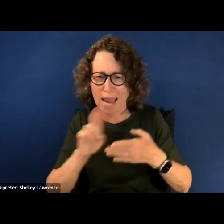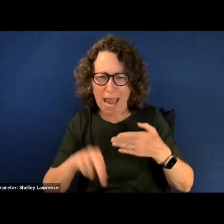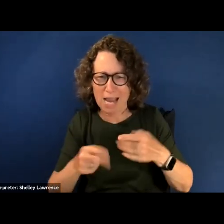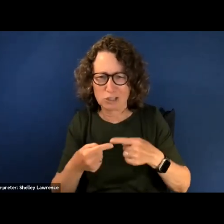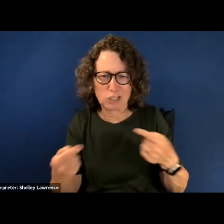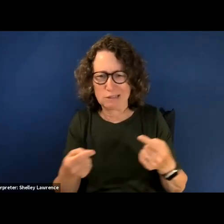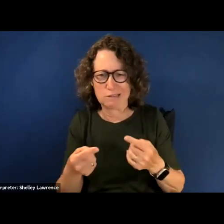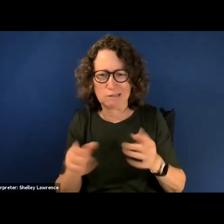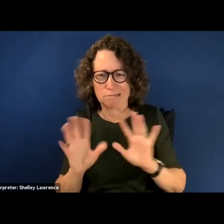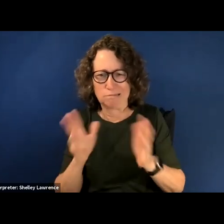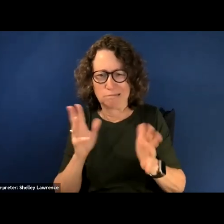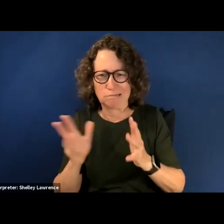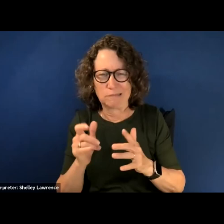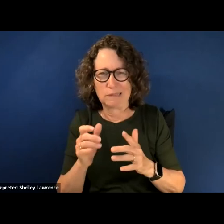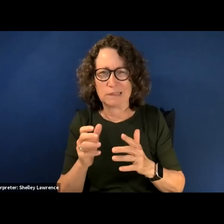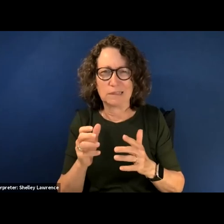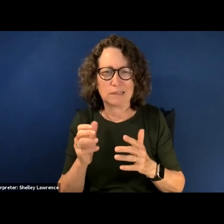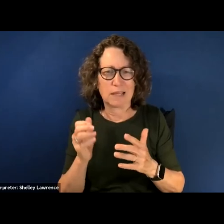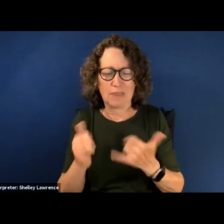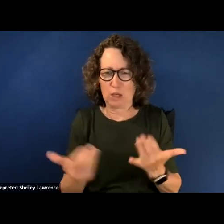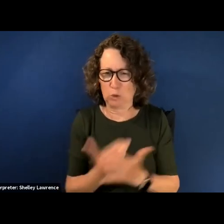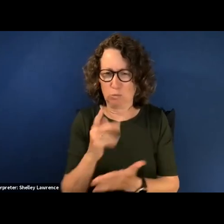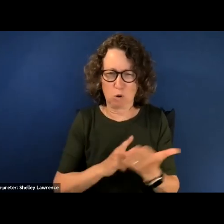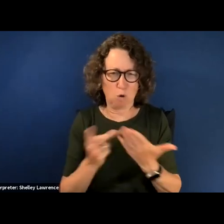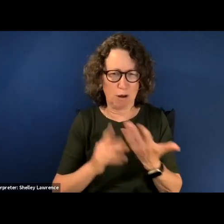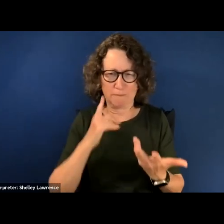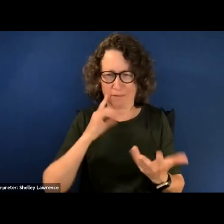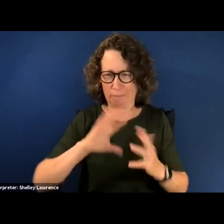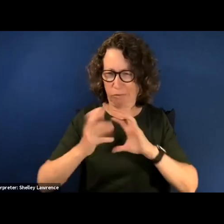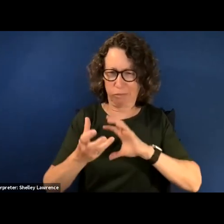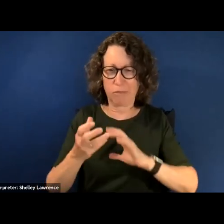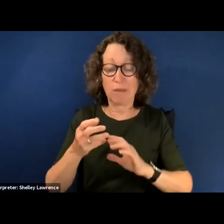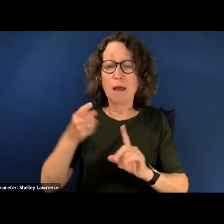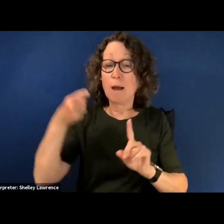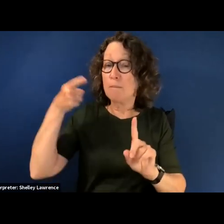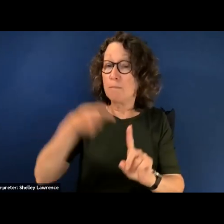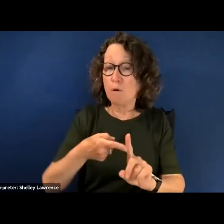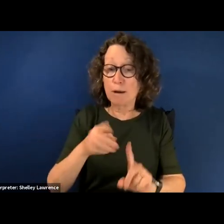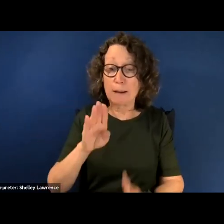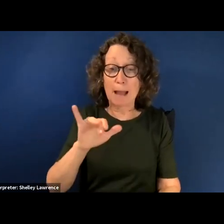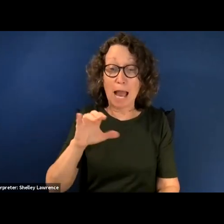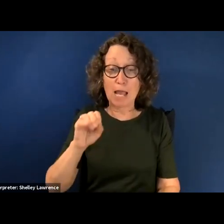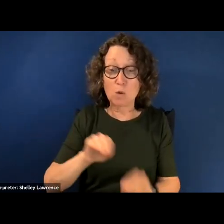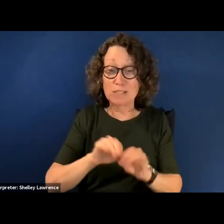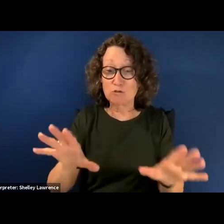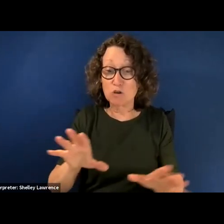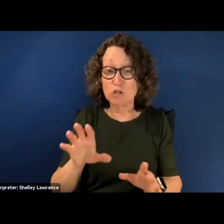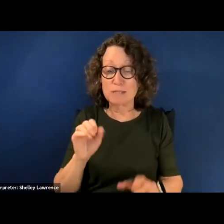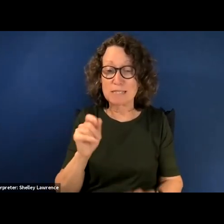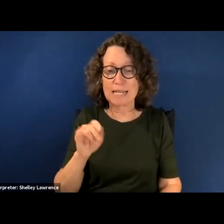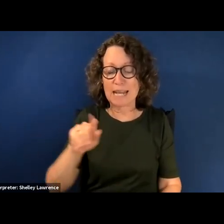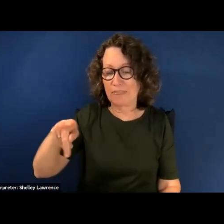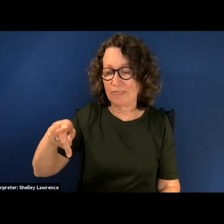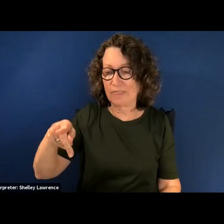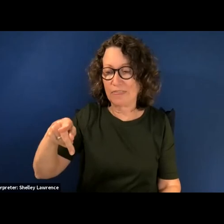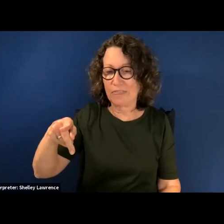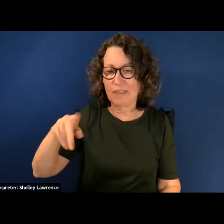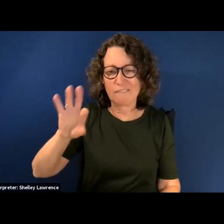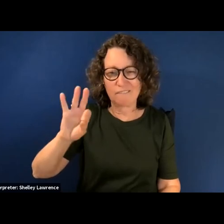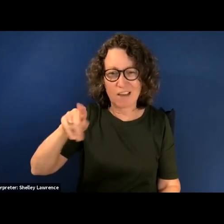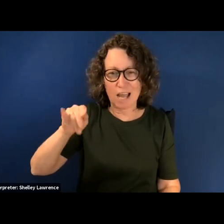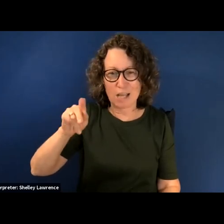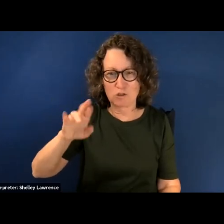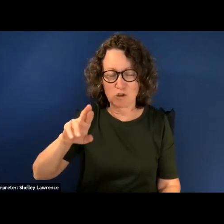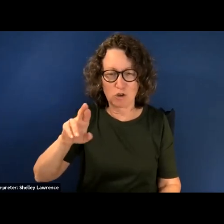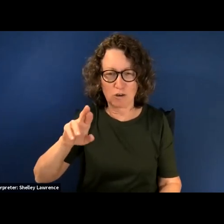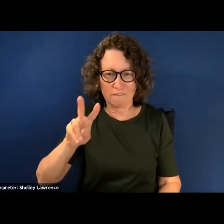of the current COVID vaccination program. Case in point, a biodistribution study of the Pfizer vaccine released earlier